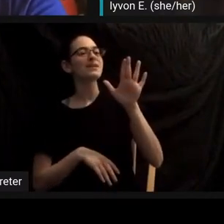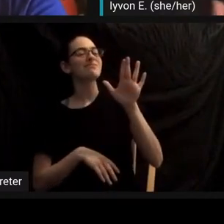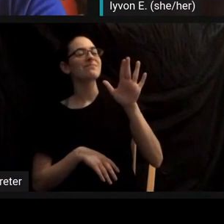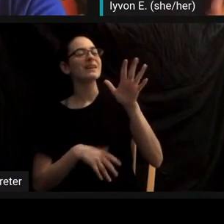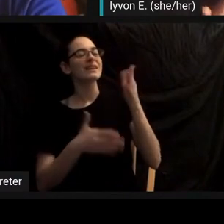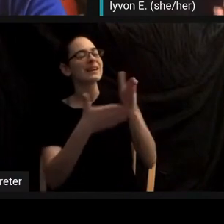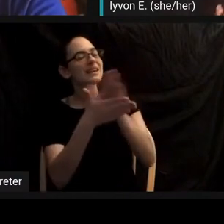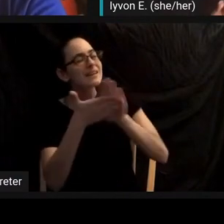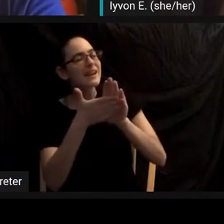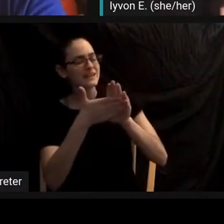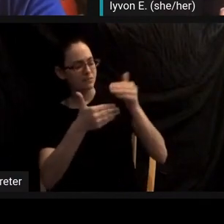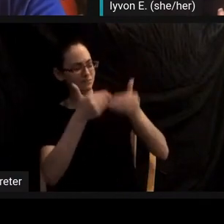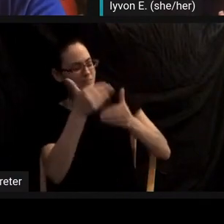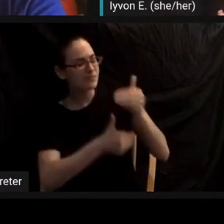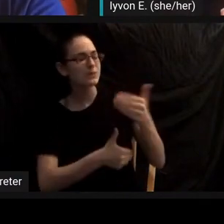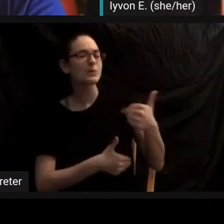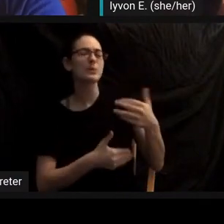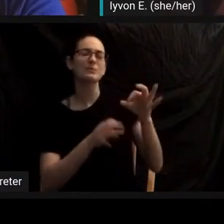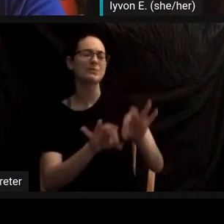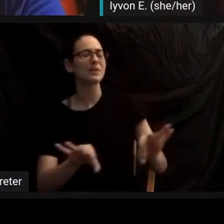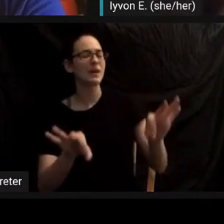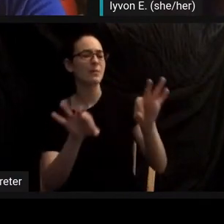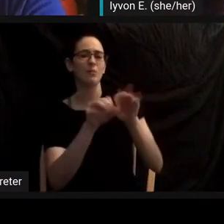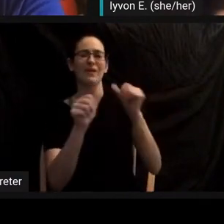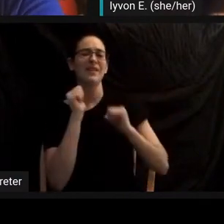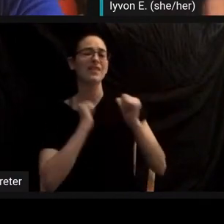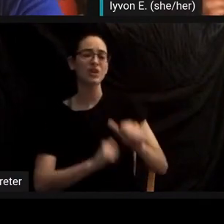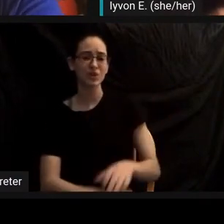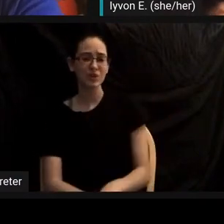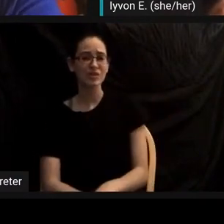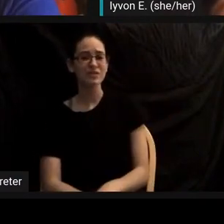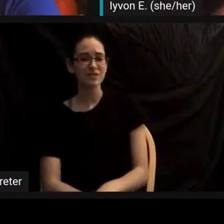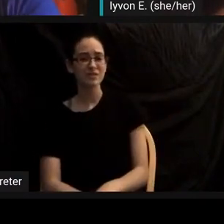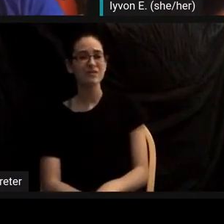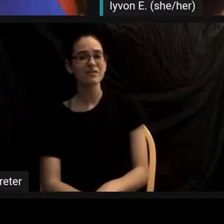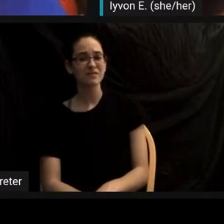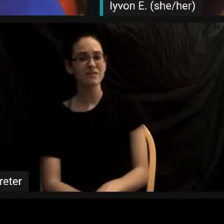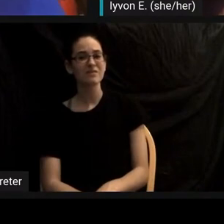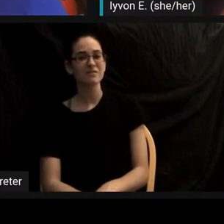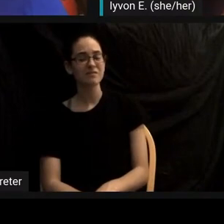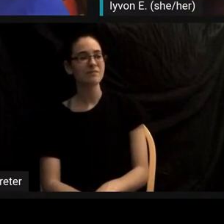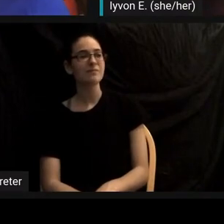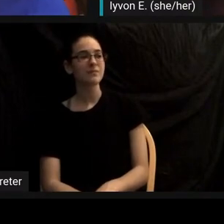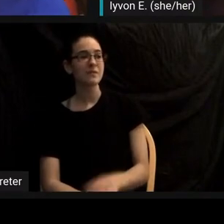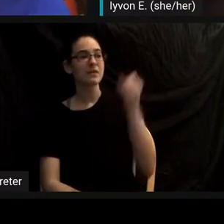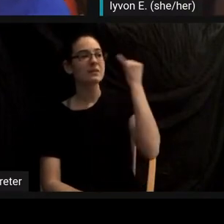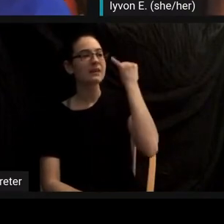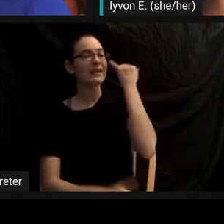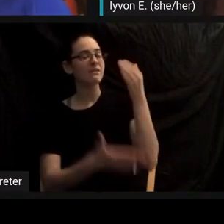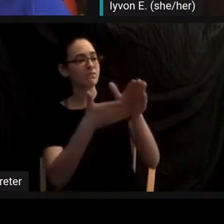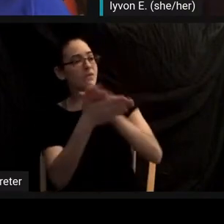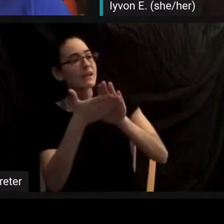you can't overestimate being kind in theater, right? Like you can't. So I think that is also part of building your network of